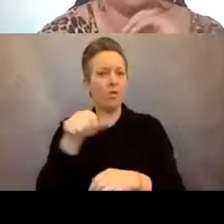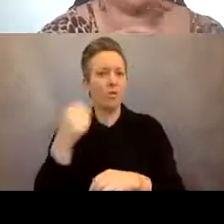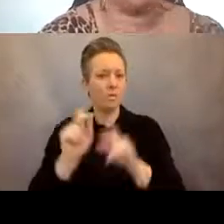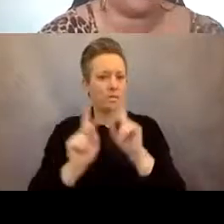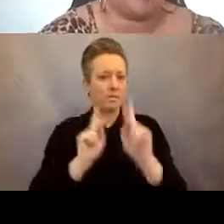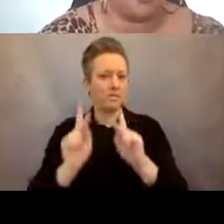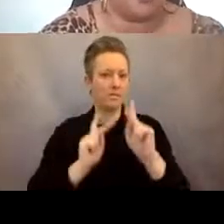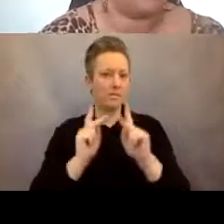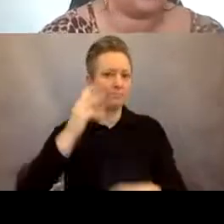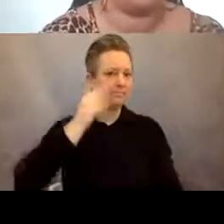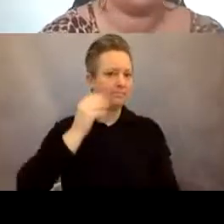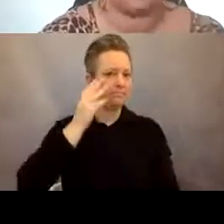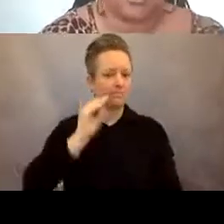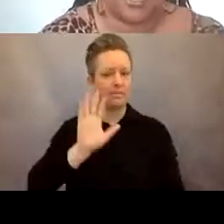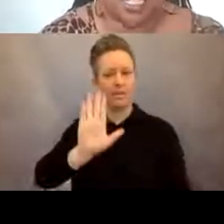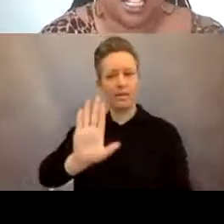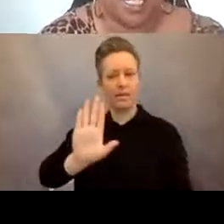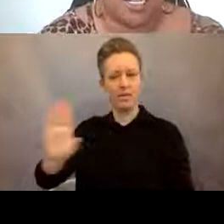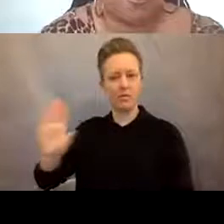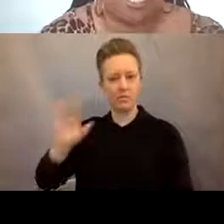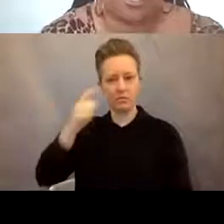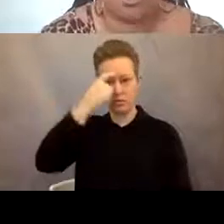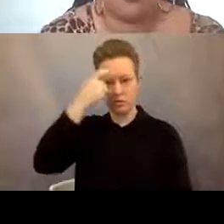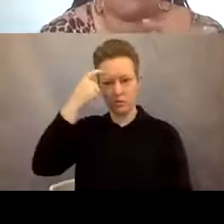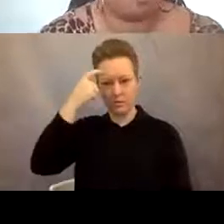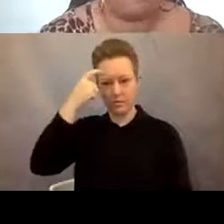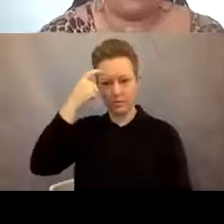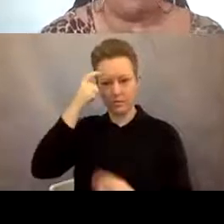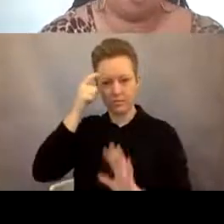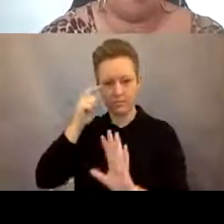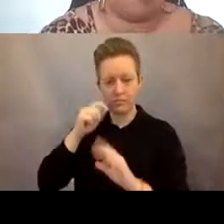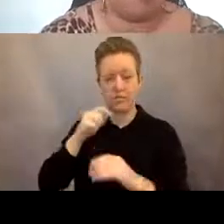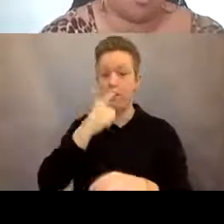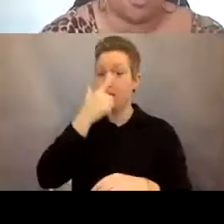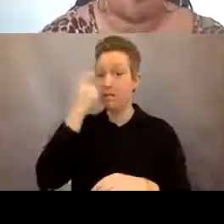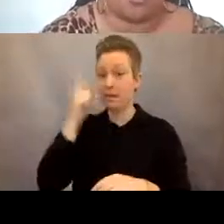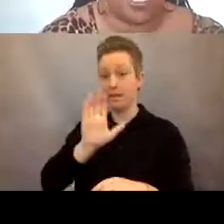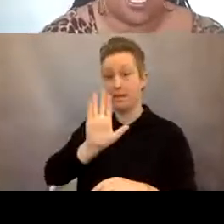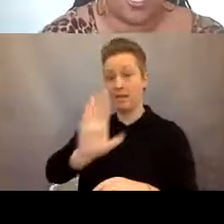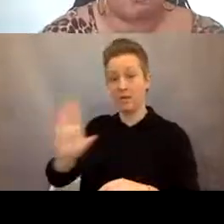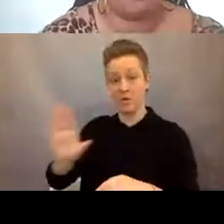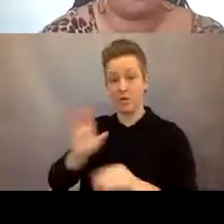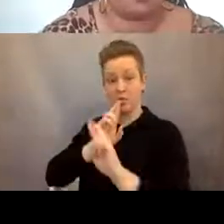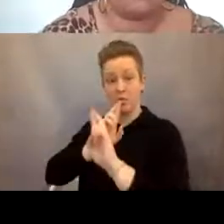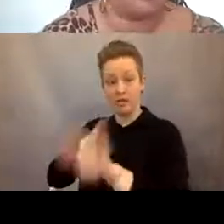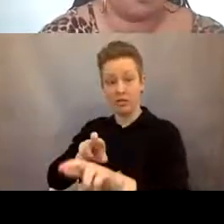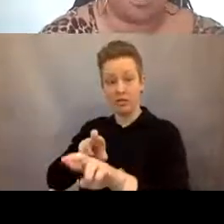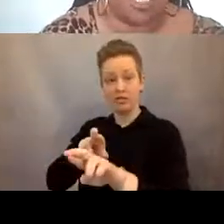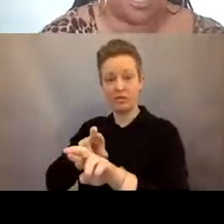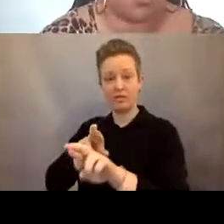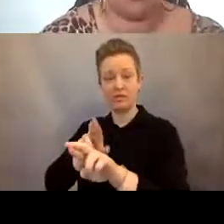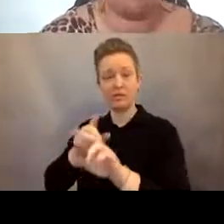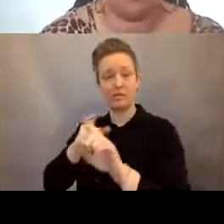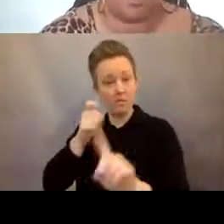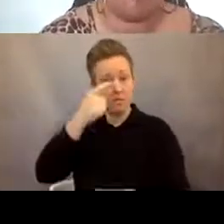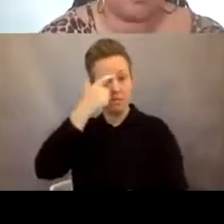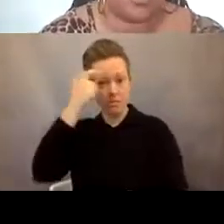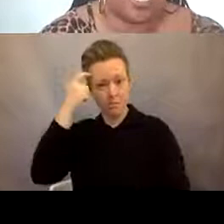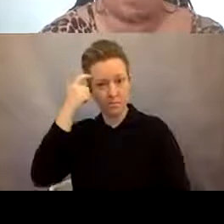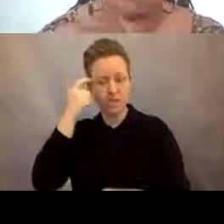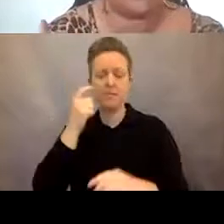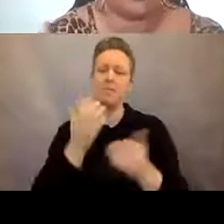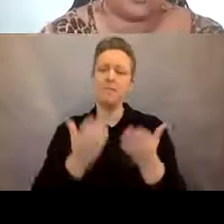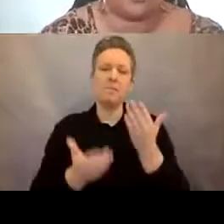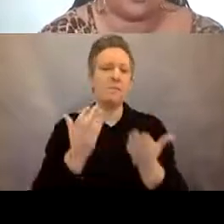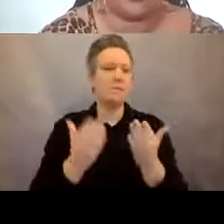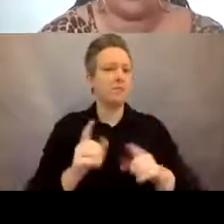be incredibly and like drastically different from their normal everyday disposition or normal